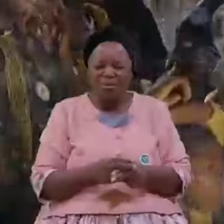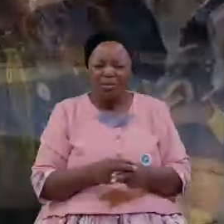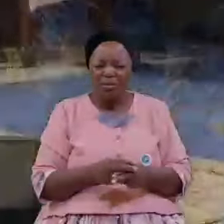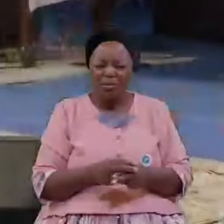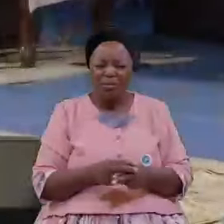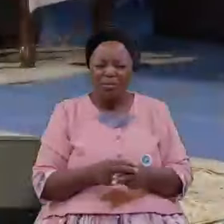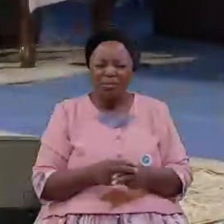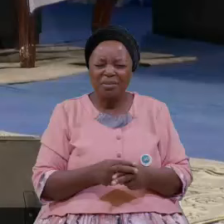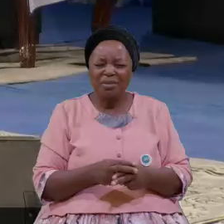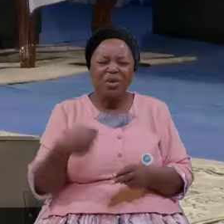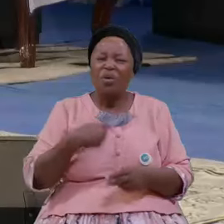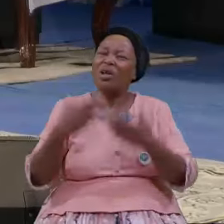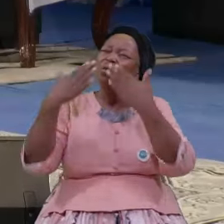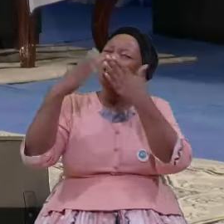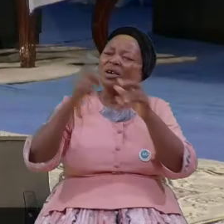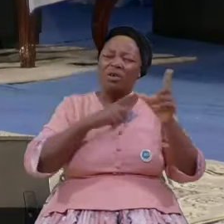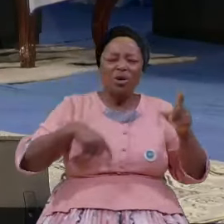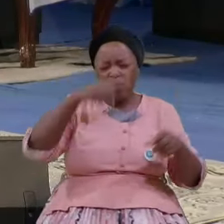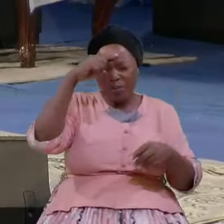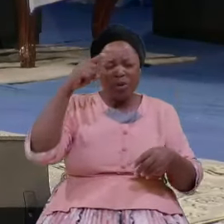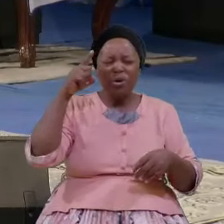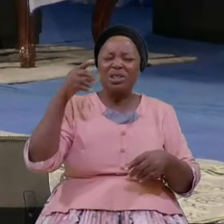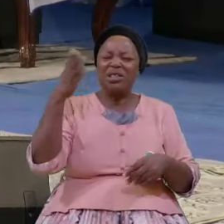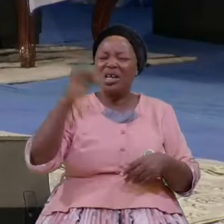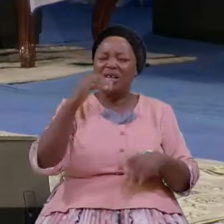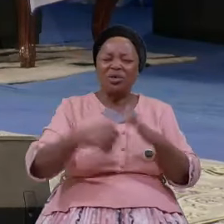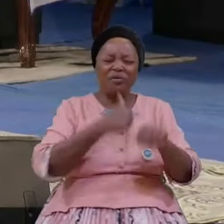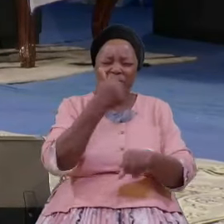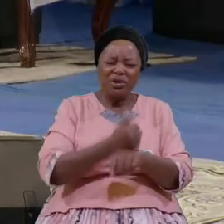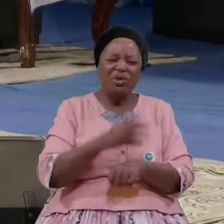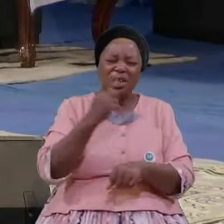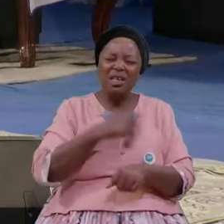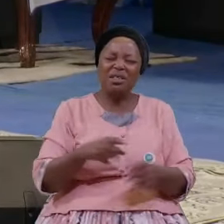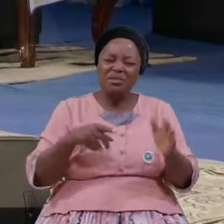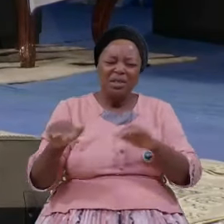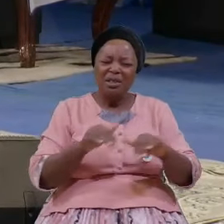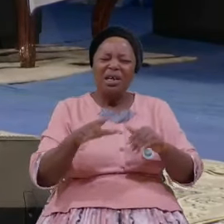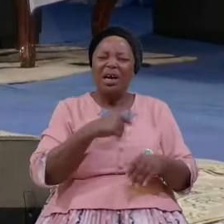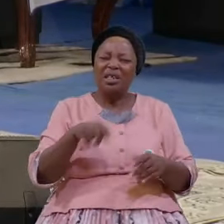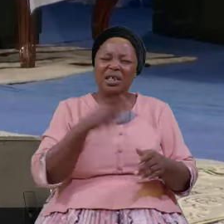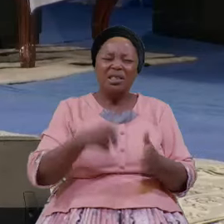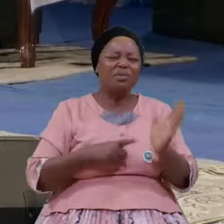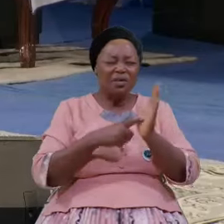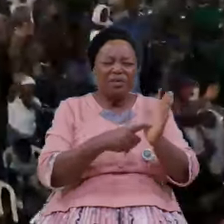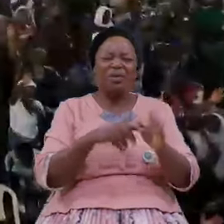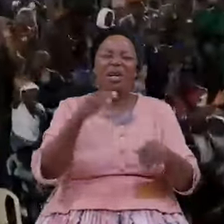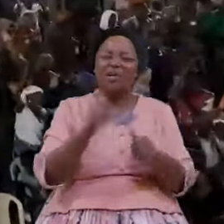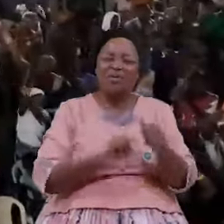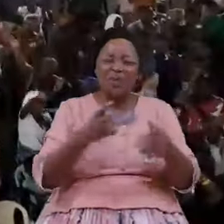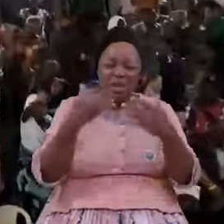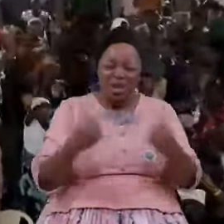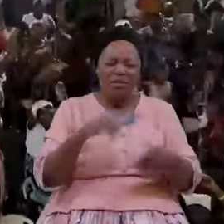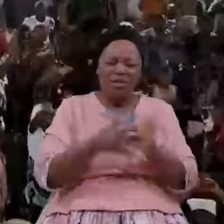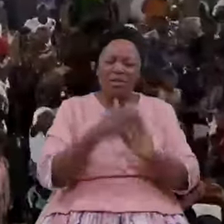Well, thank you, Lord, because there's confirmation, there's demonstration, there's manifestation everywhere right now.